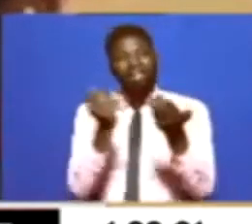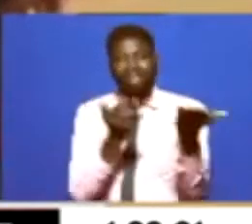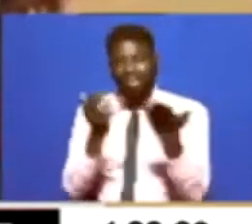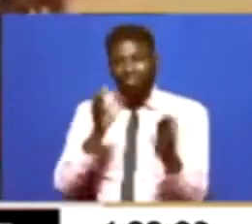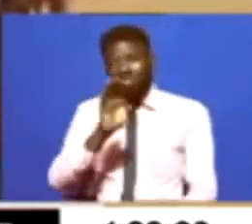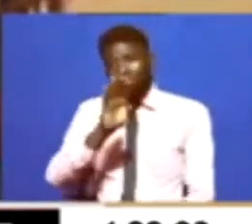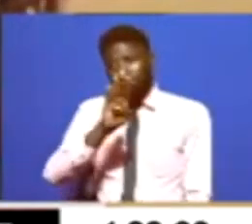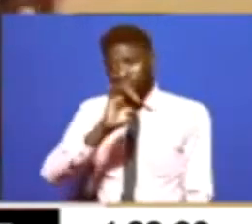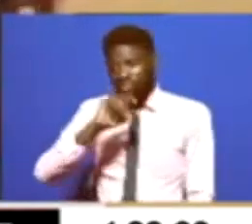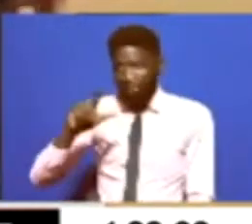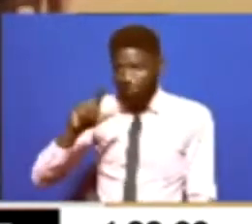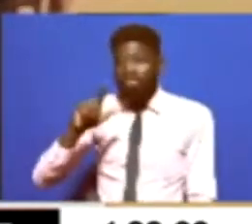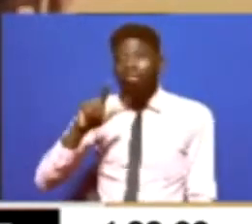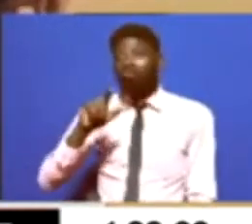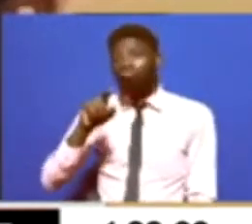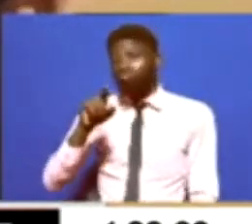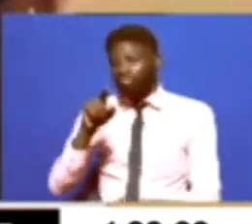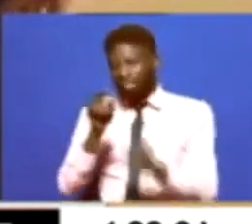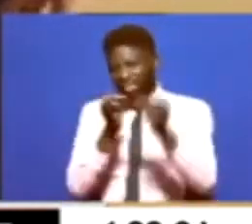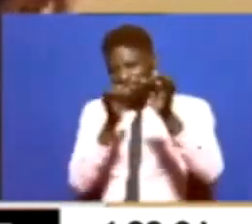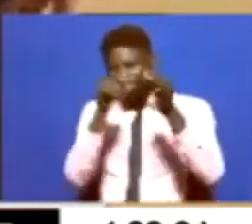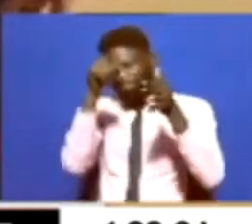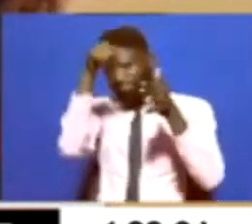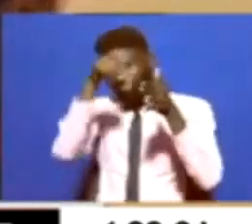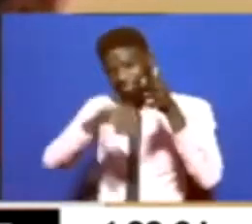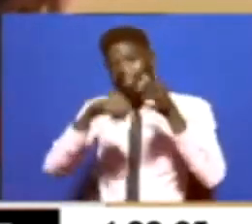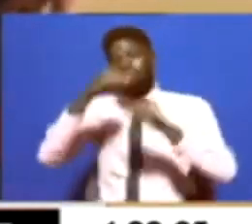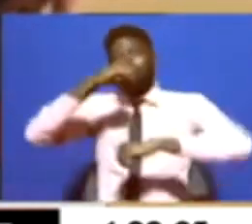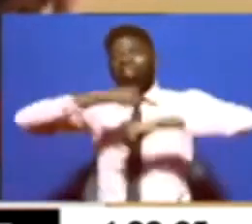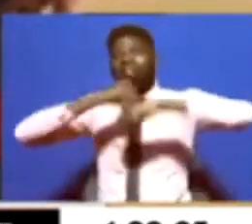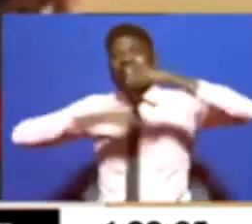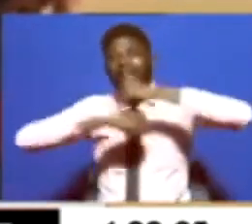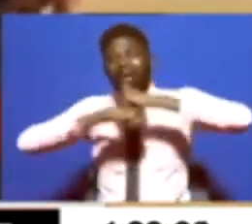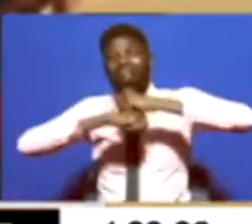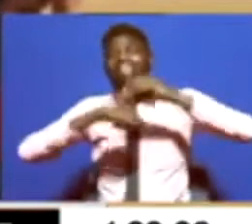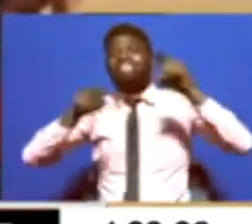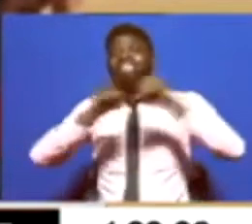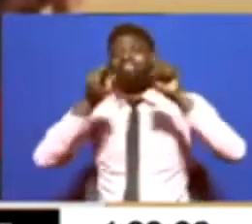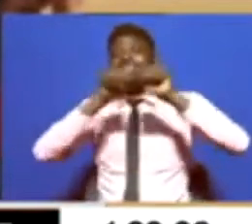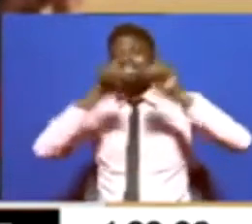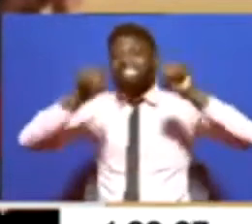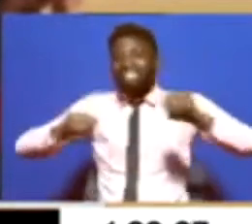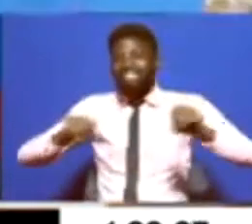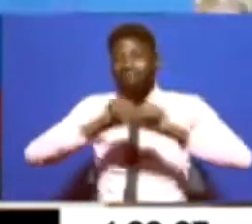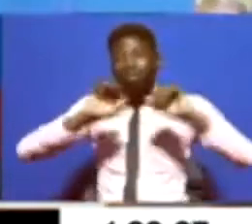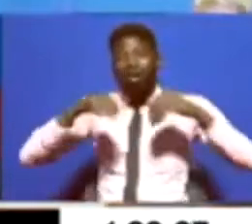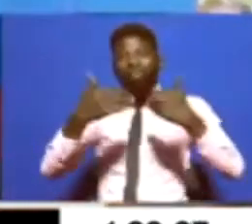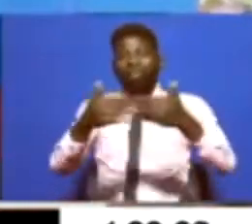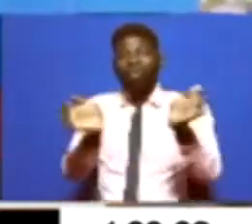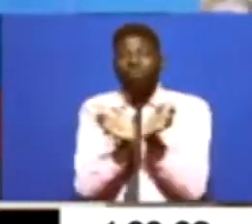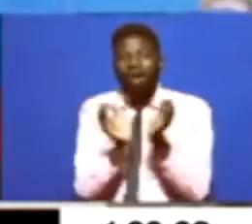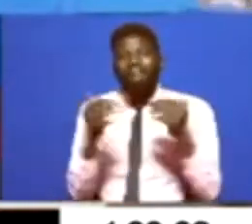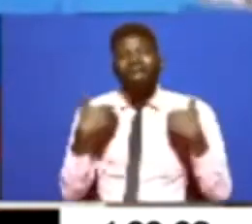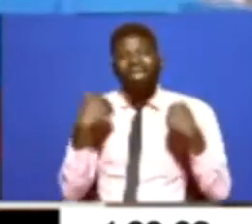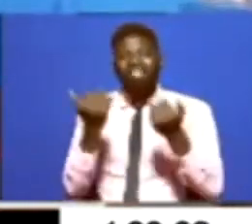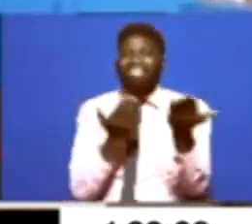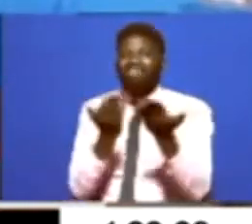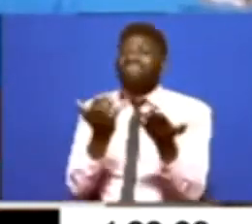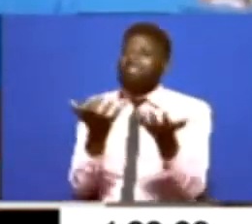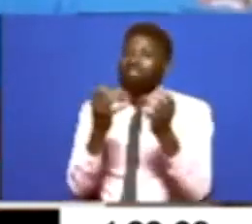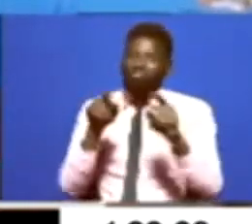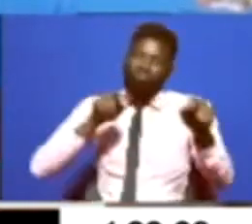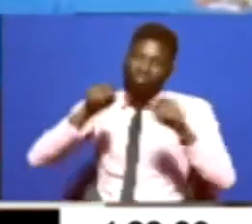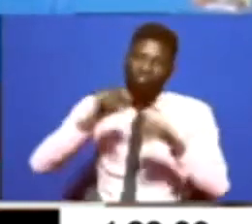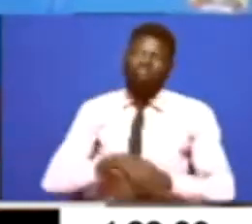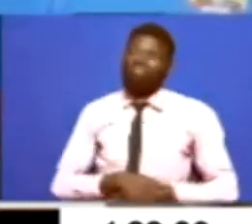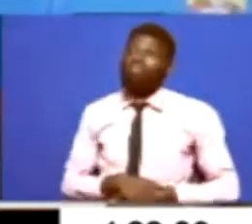which lays out structures and systems on how community health services should be run in the Siaya County. He made the remarks during the